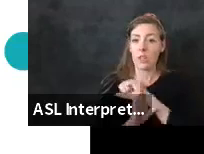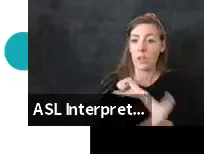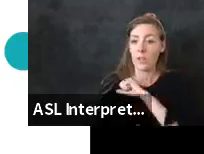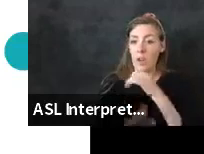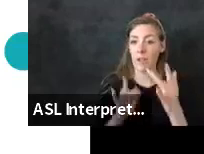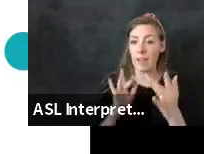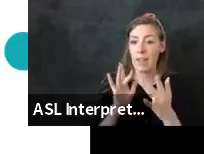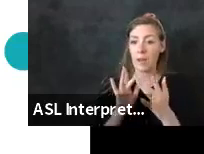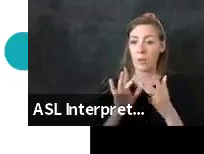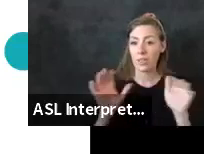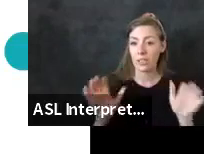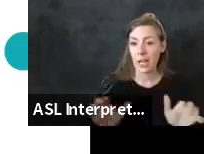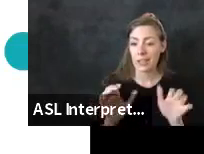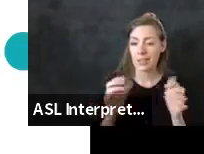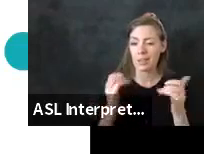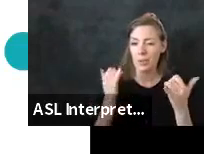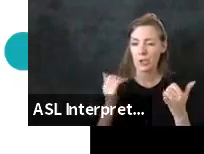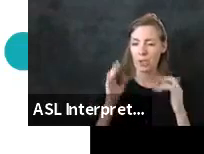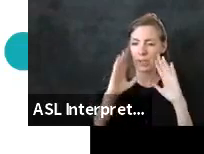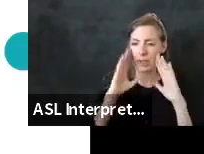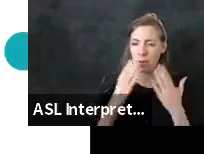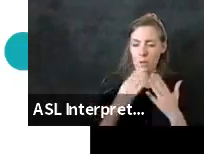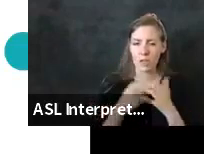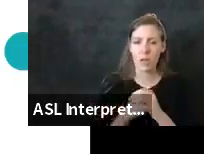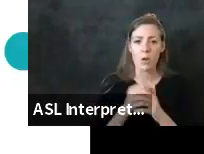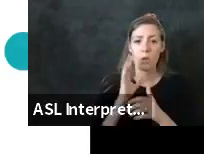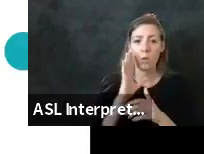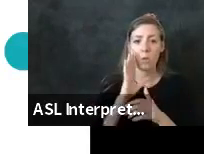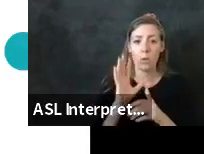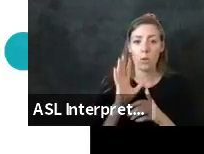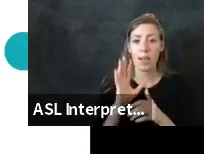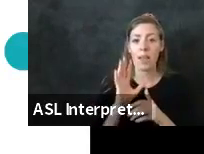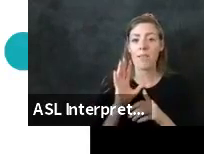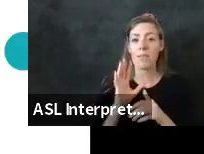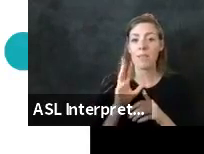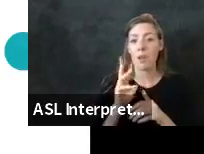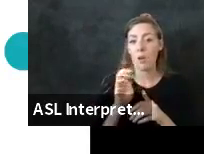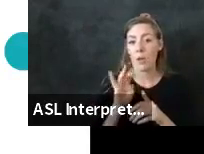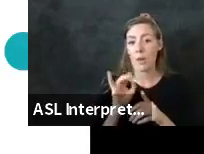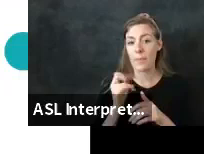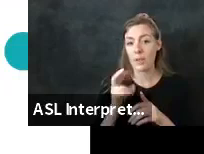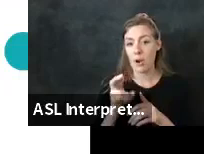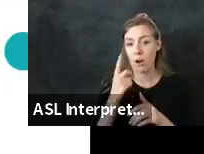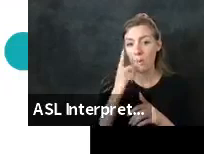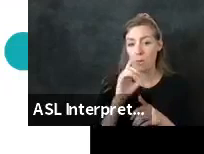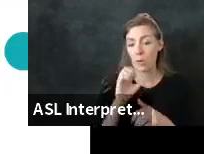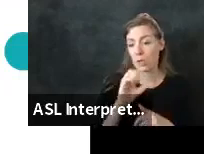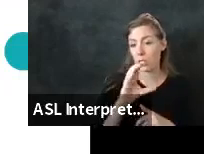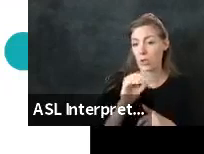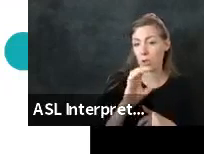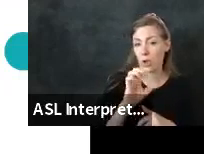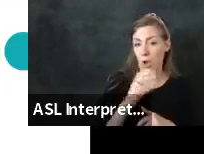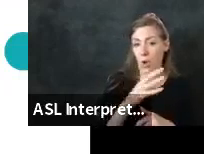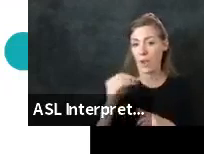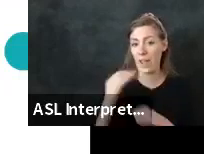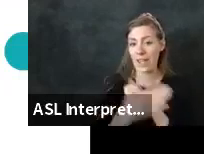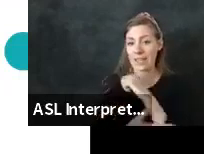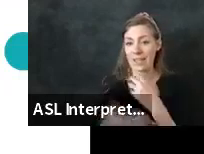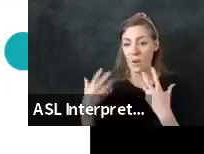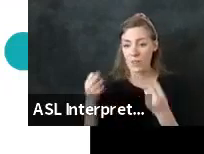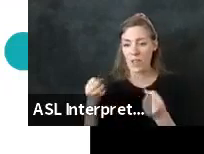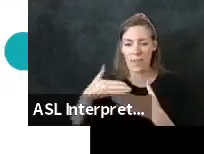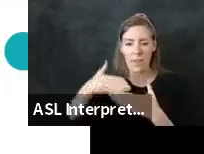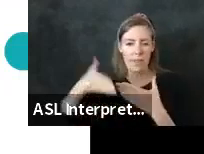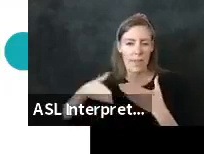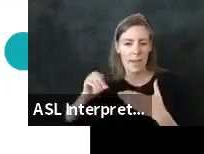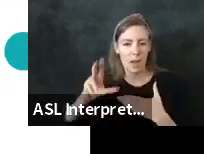what we're currently working on, we will have a joint webinar between SCO and County Health in late October with Dr.